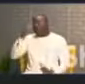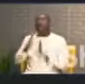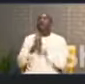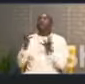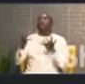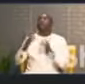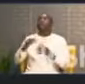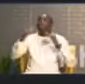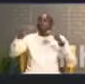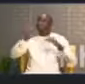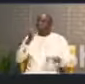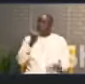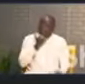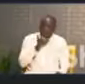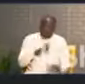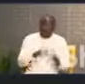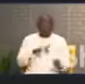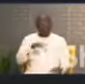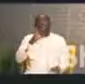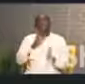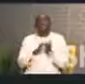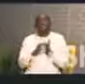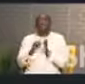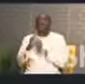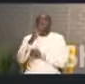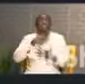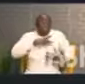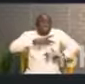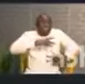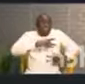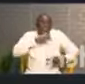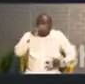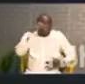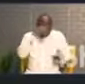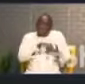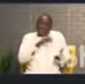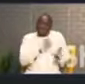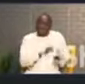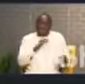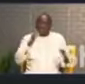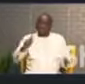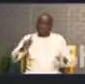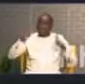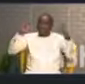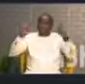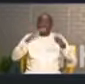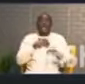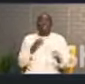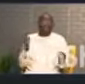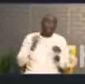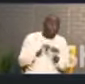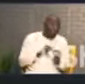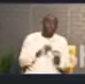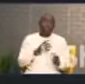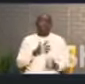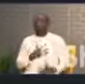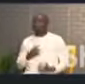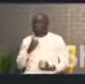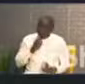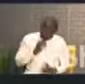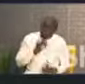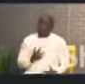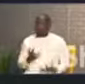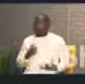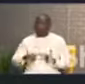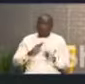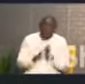not wrong, but you will find out that God's interest is not the promotion. And the more you yield to that